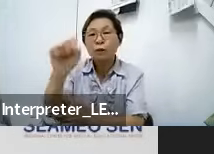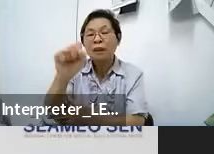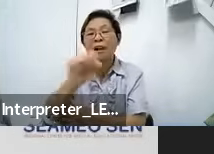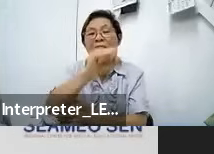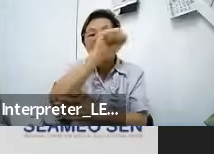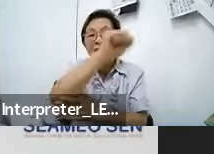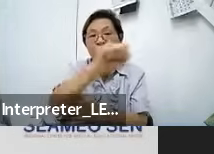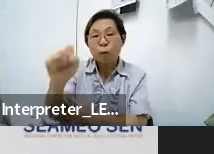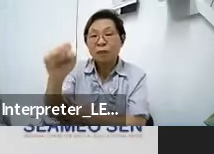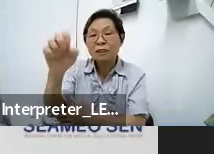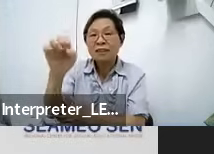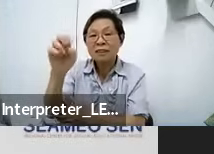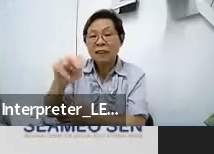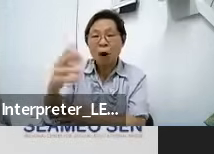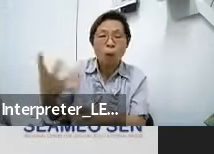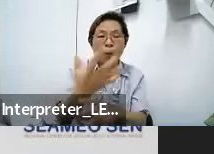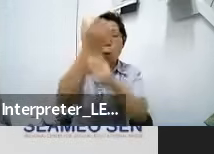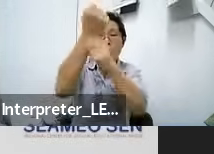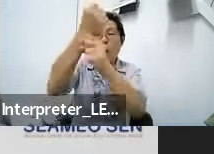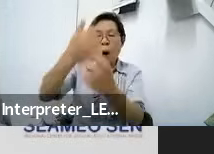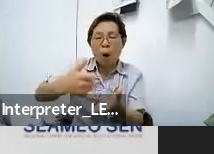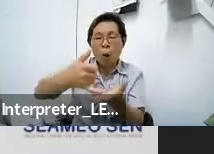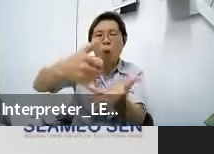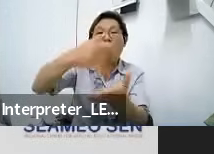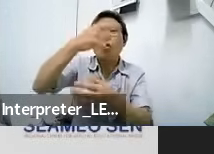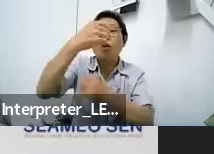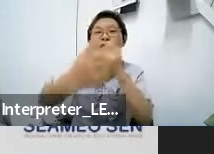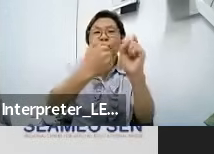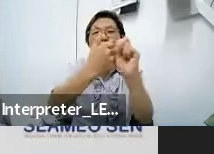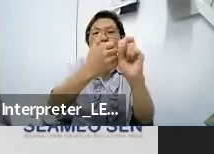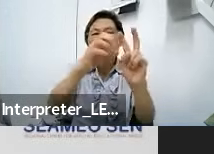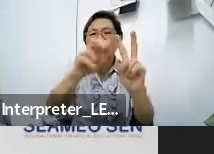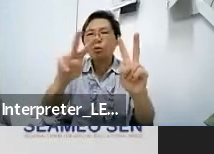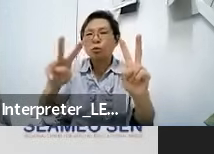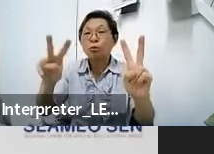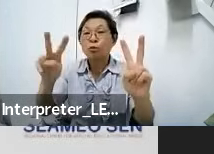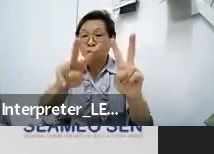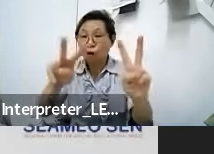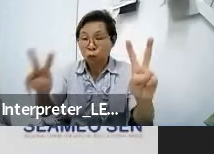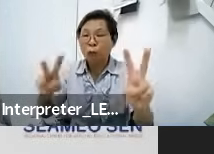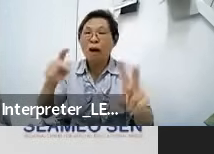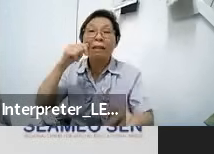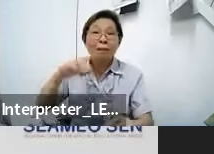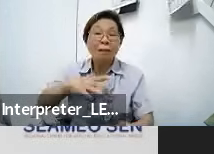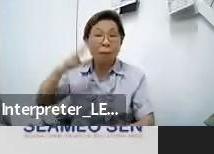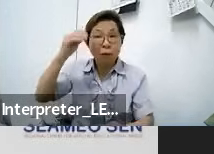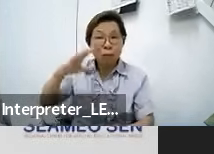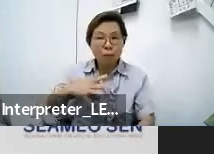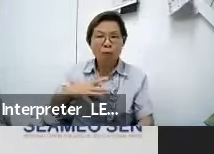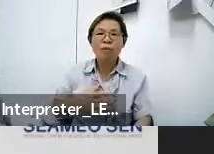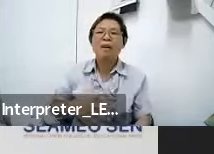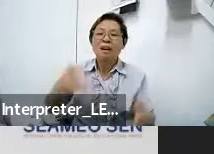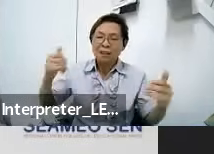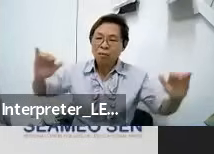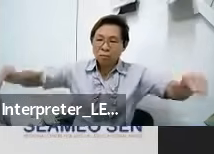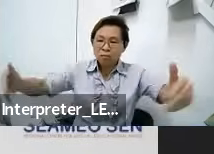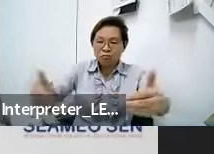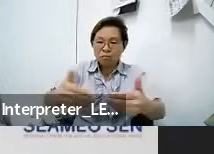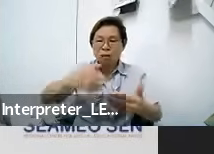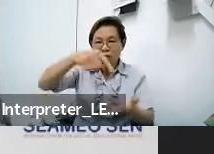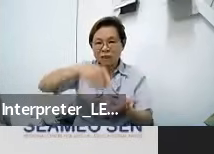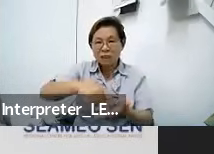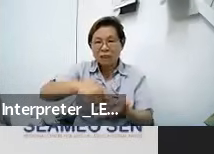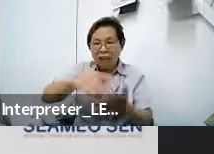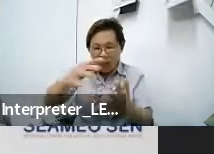Education Innovation Award for 2022. Ladies and gentlemen, as we draw the curtains on this